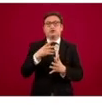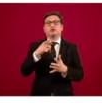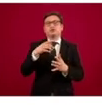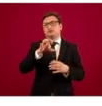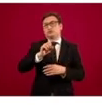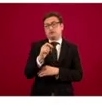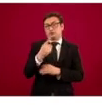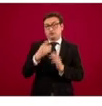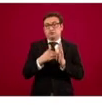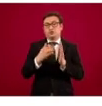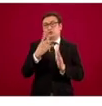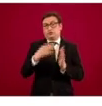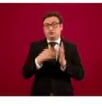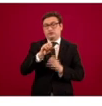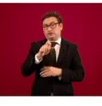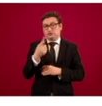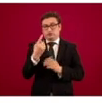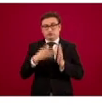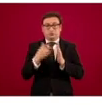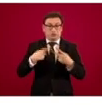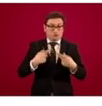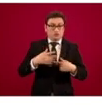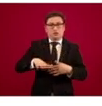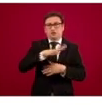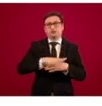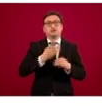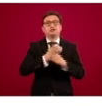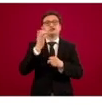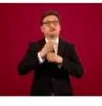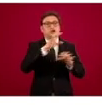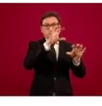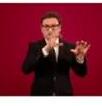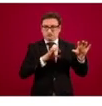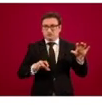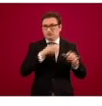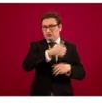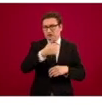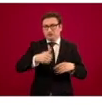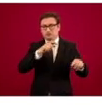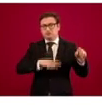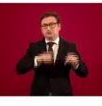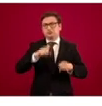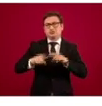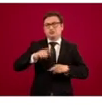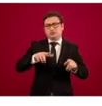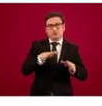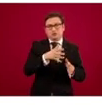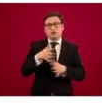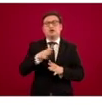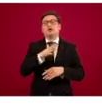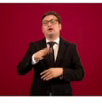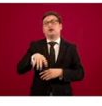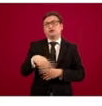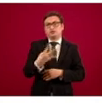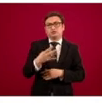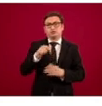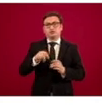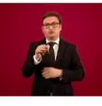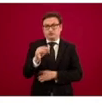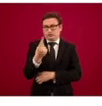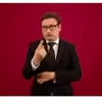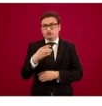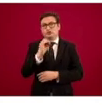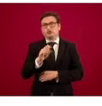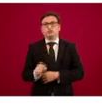rate, which is the number of confirmed cases per 100,000 inhabitants. We can see how